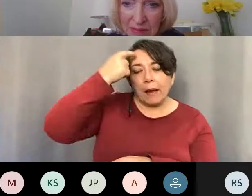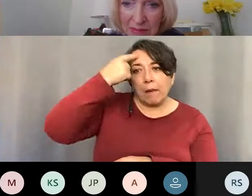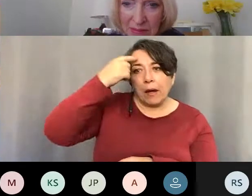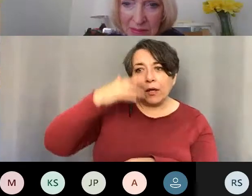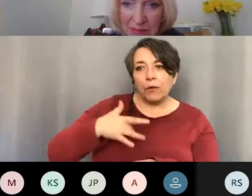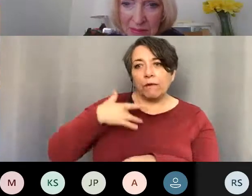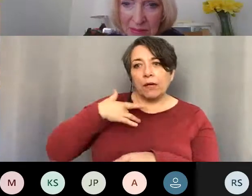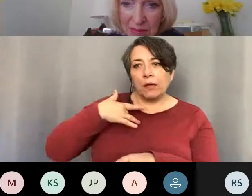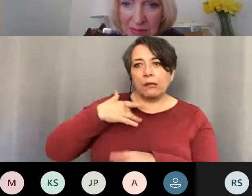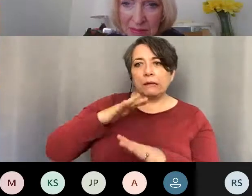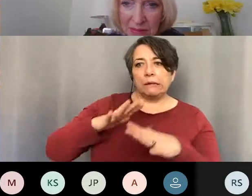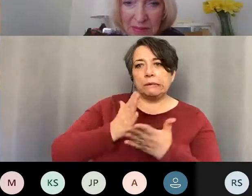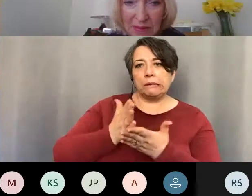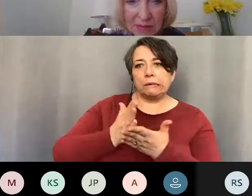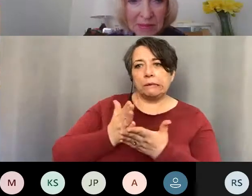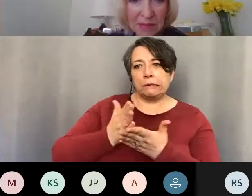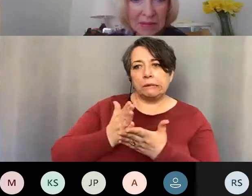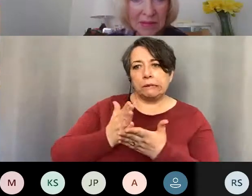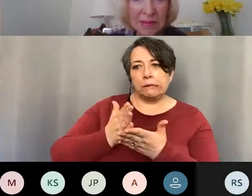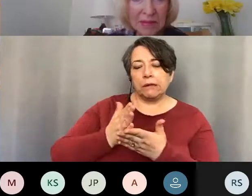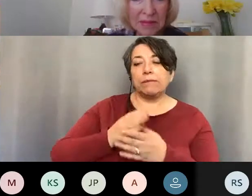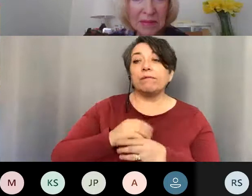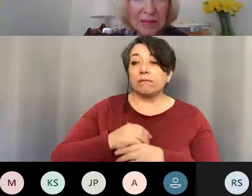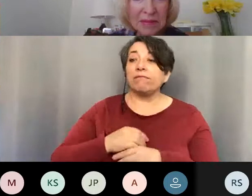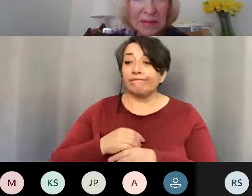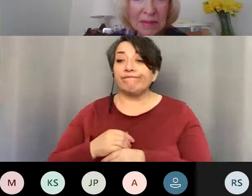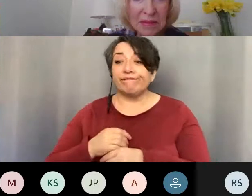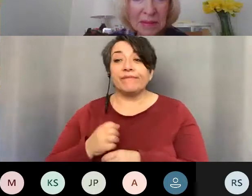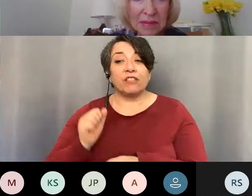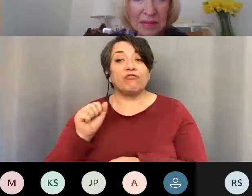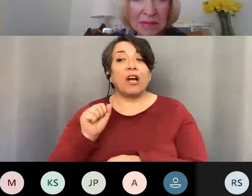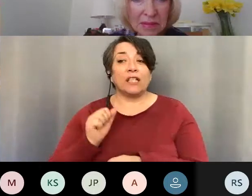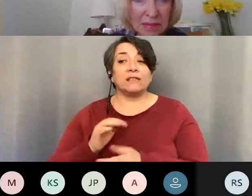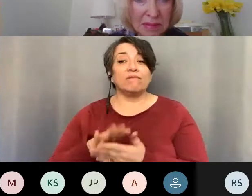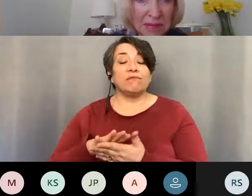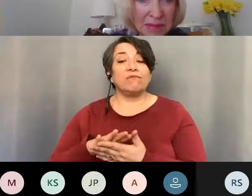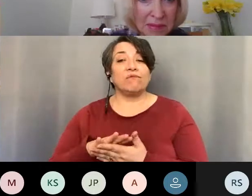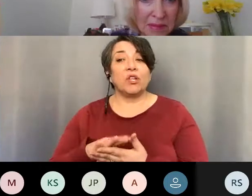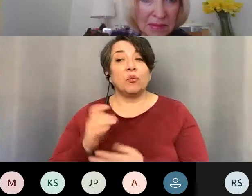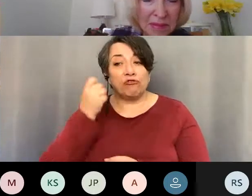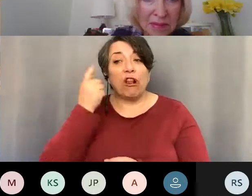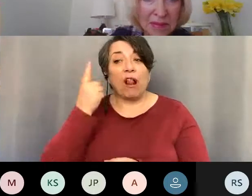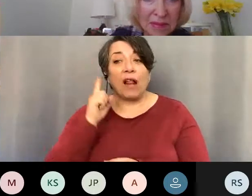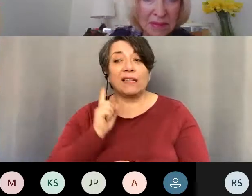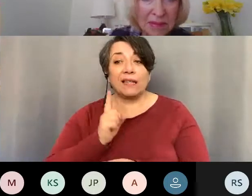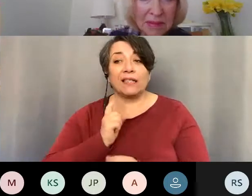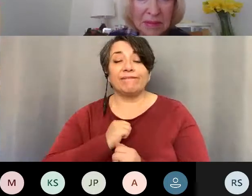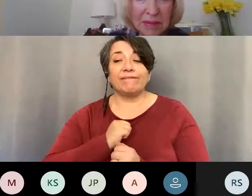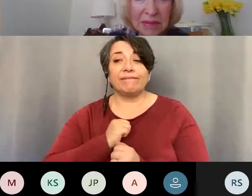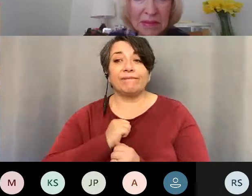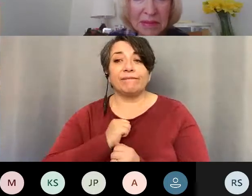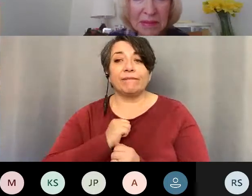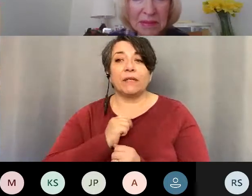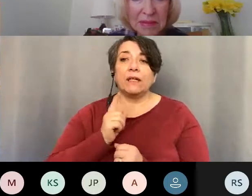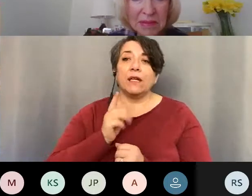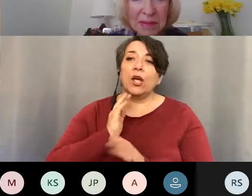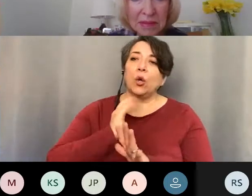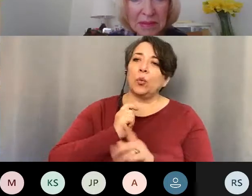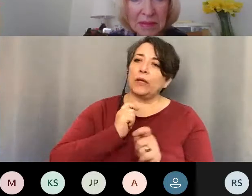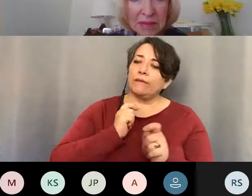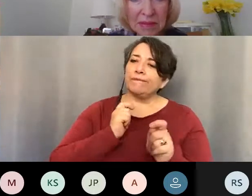Yeah, and we do recognise that. So again, we've kind of transitioned in this space now where